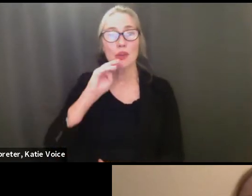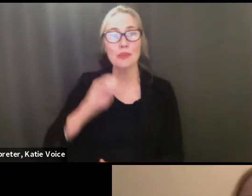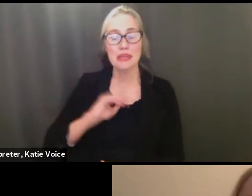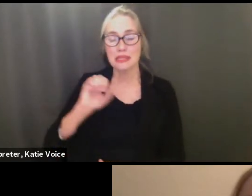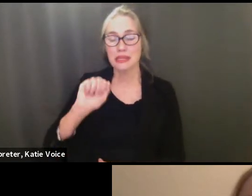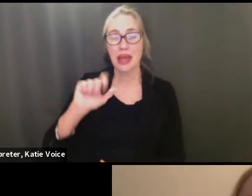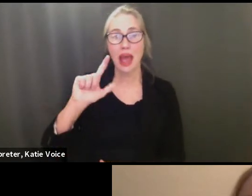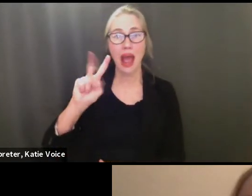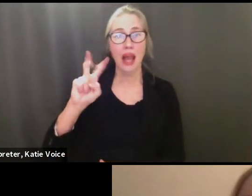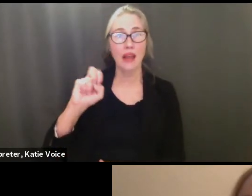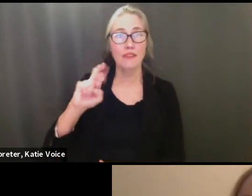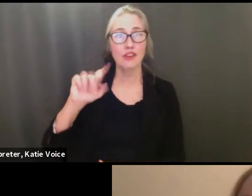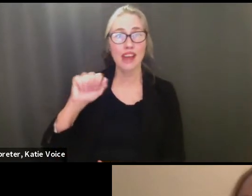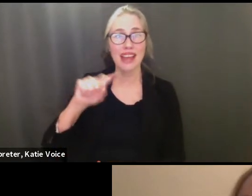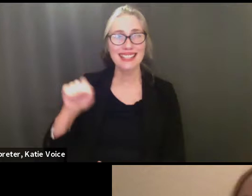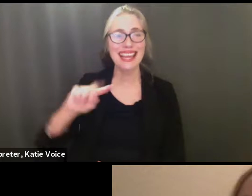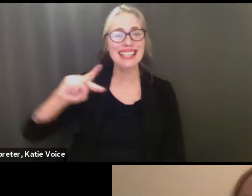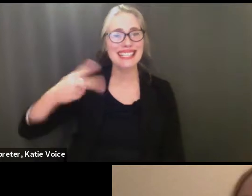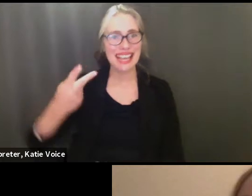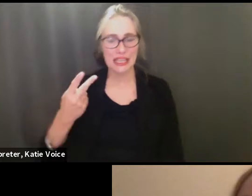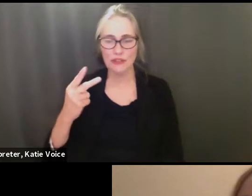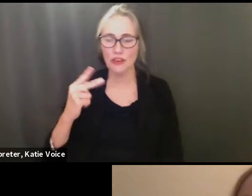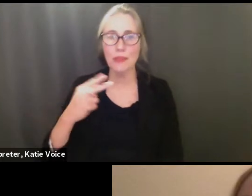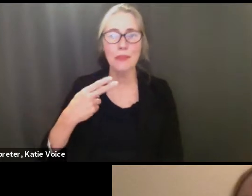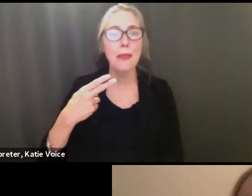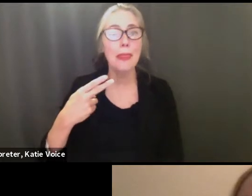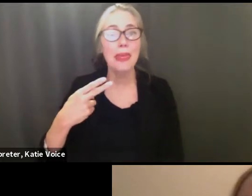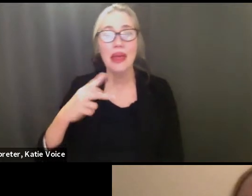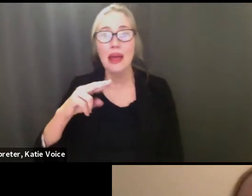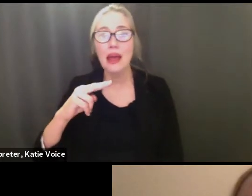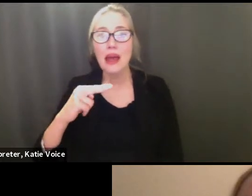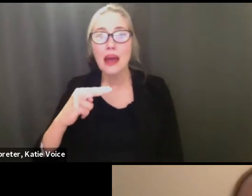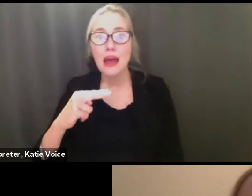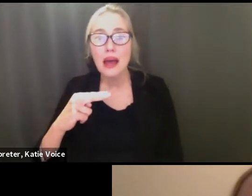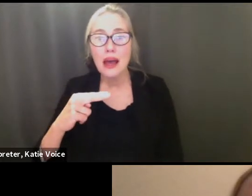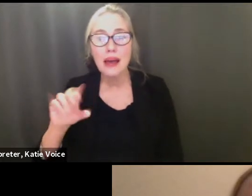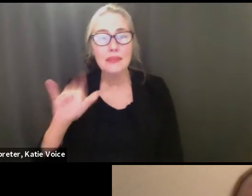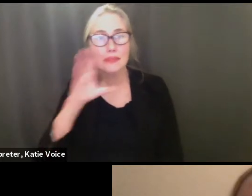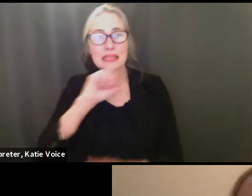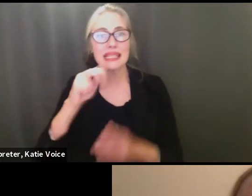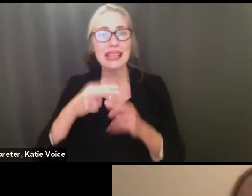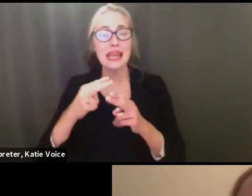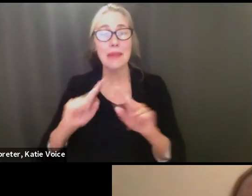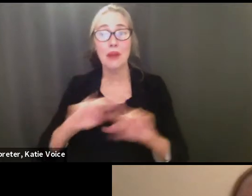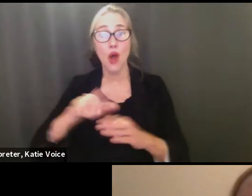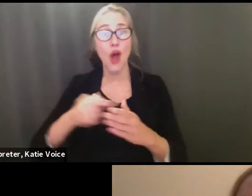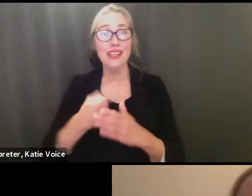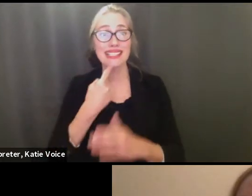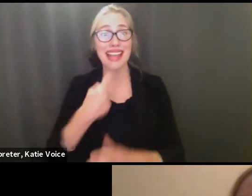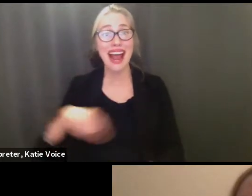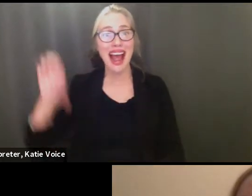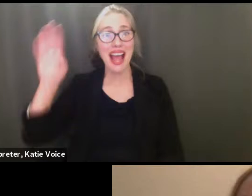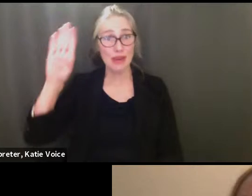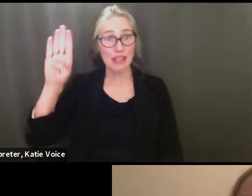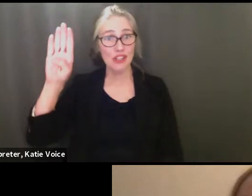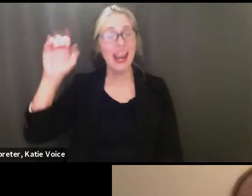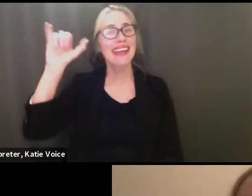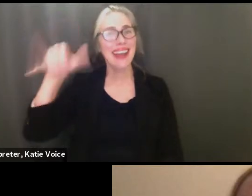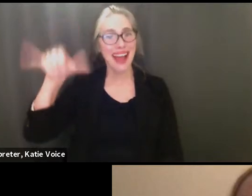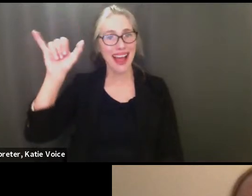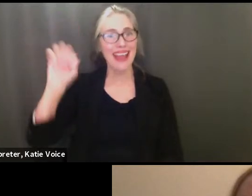Sims Moten. So please, all in favor, say aye and signify by raising your hand. Aye. Aye. This